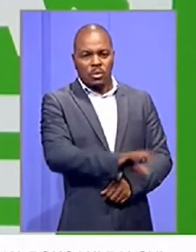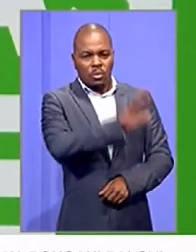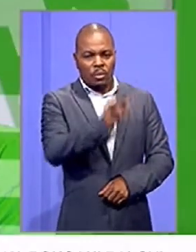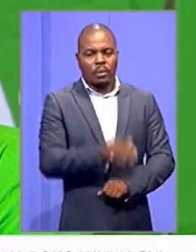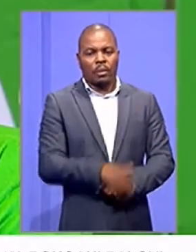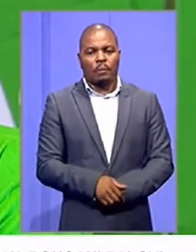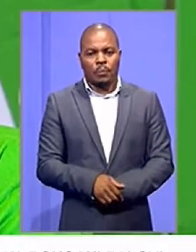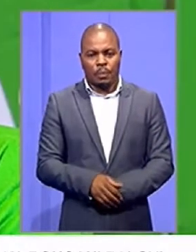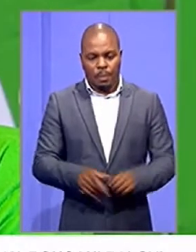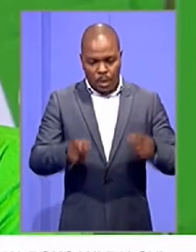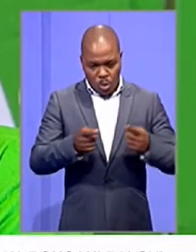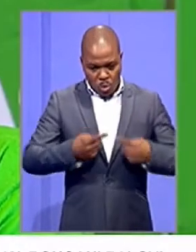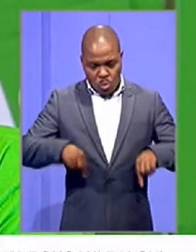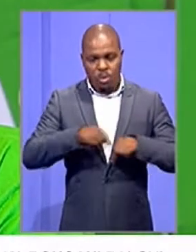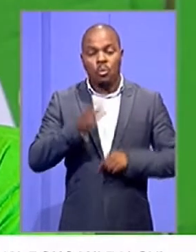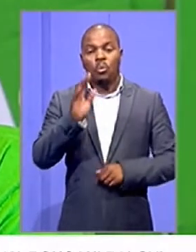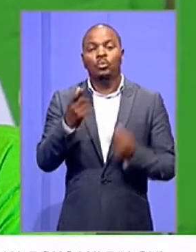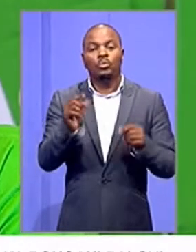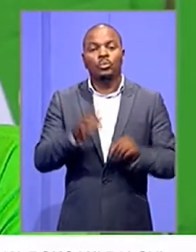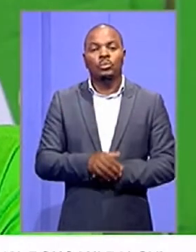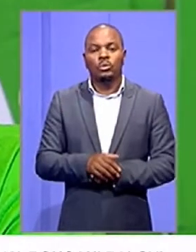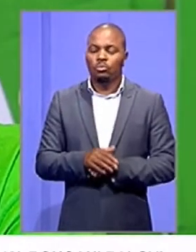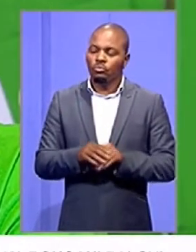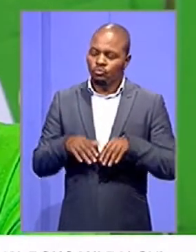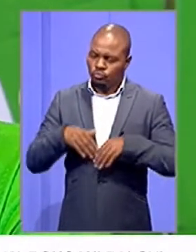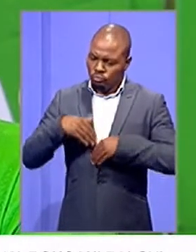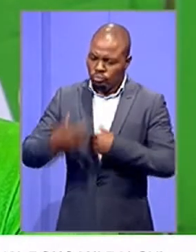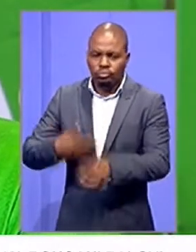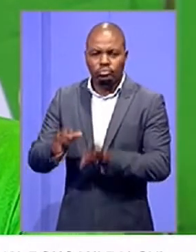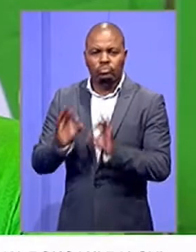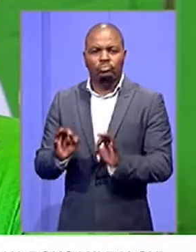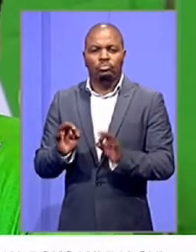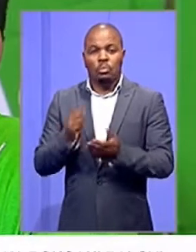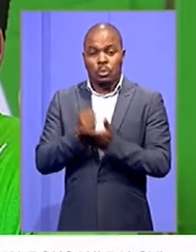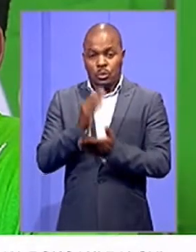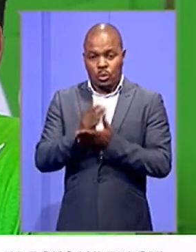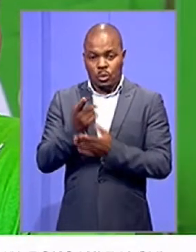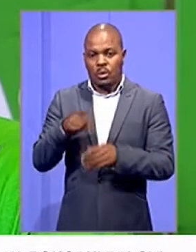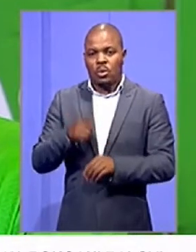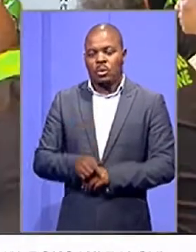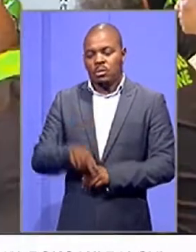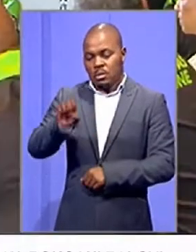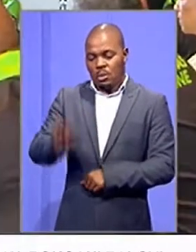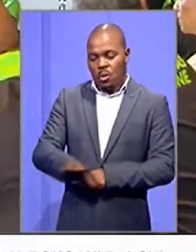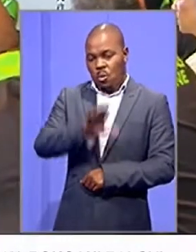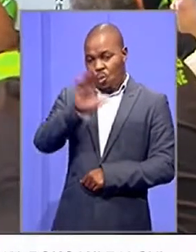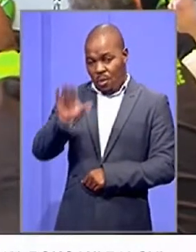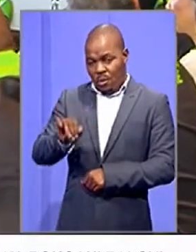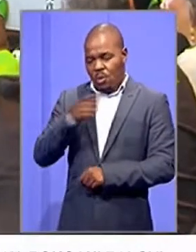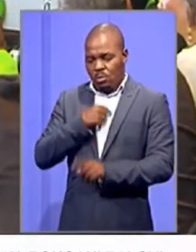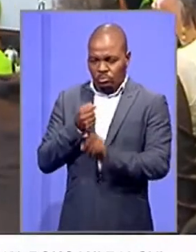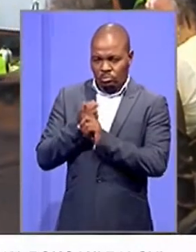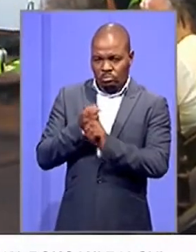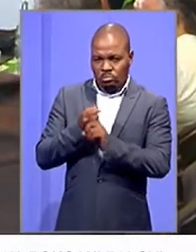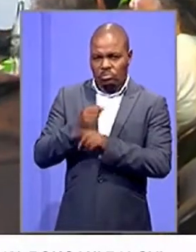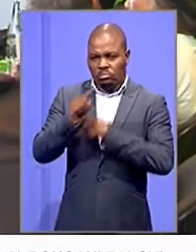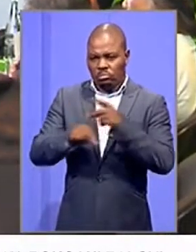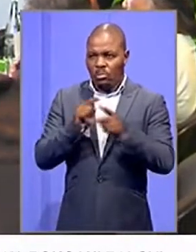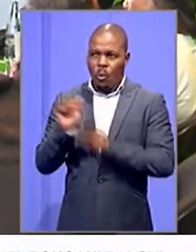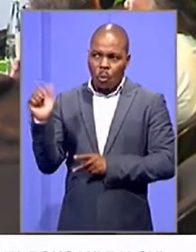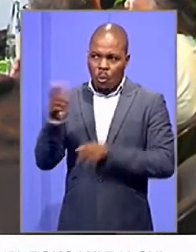We are going to actually step up and get into the ring and ensure that we fight for a South Africa that can deliver a prosperous future